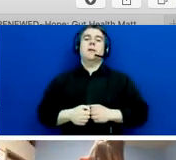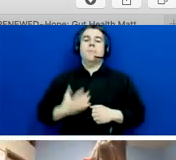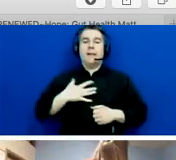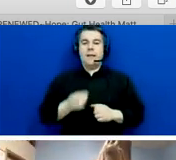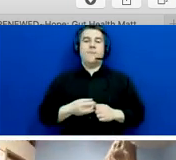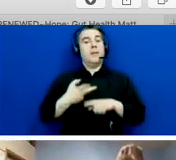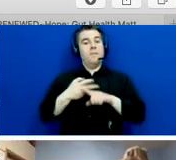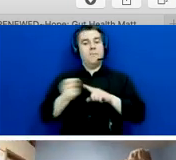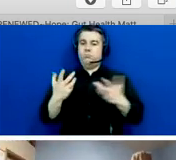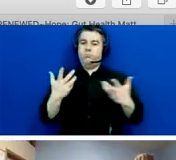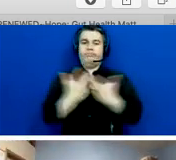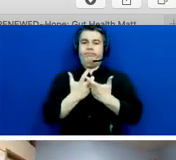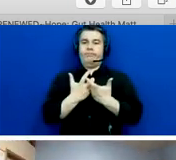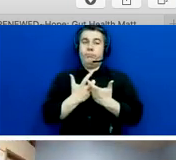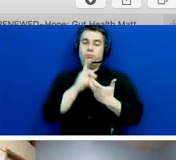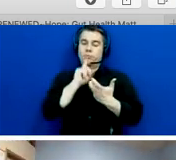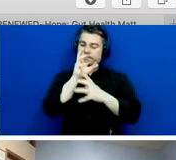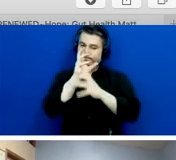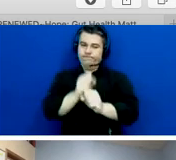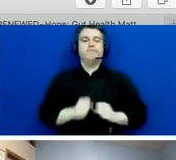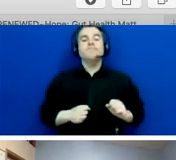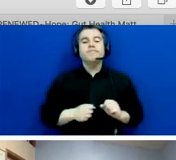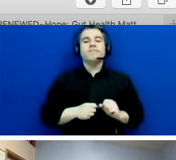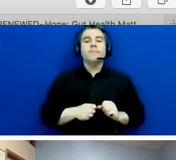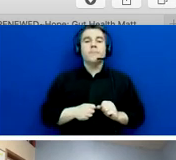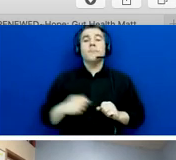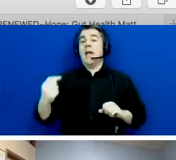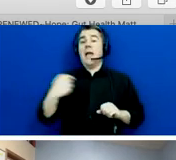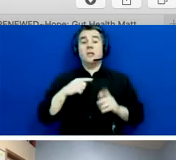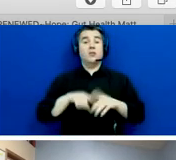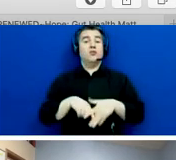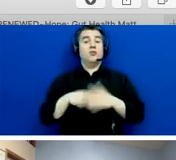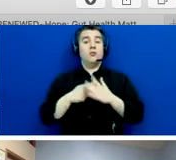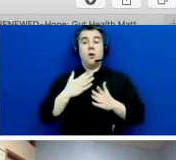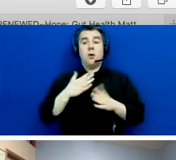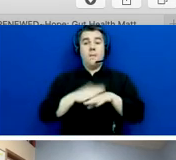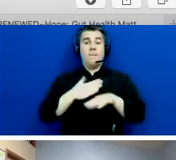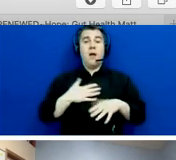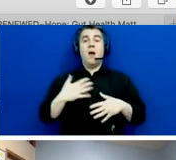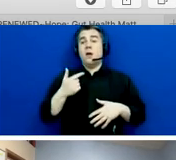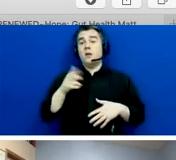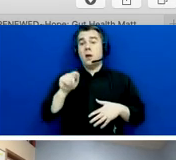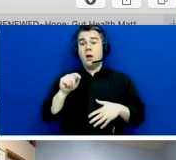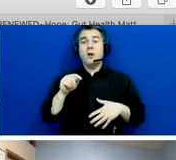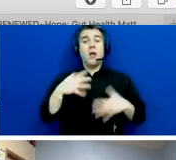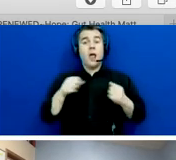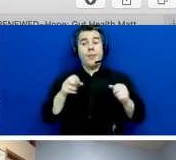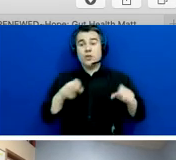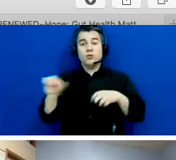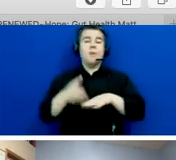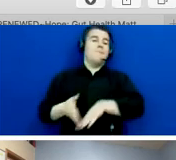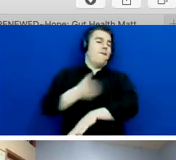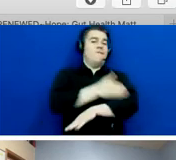Plexus was really a big draw for me. I started on my gut health journey long before